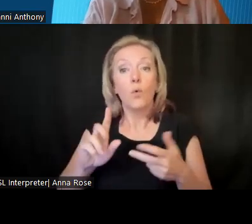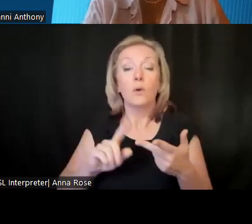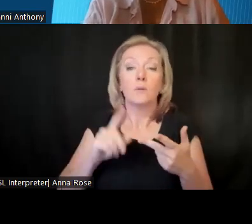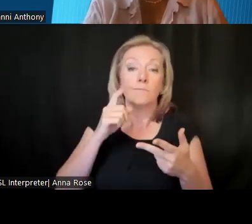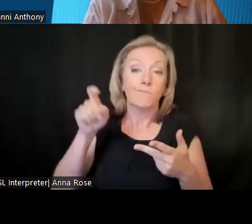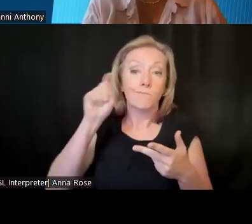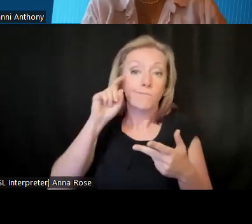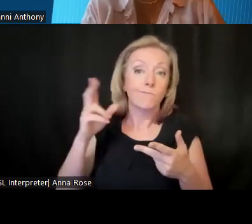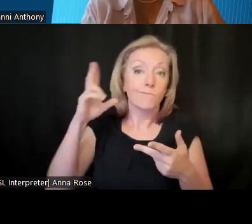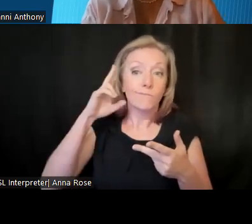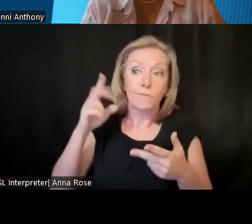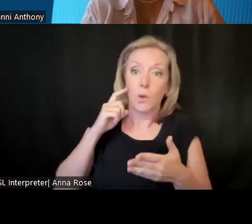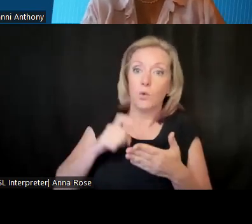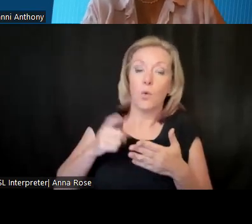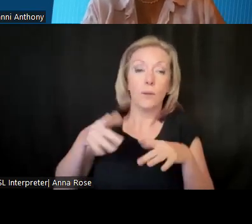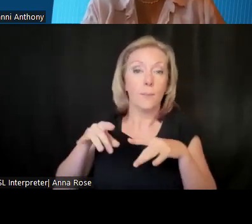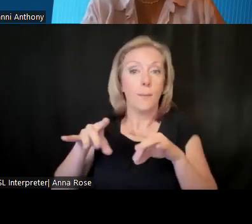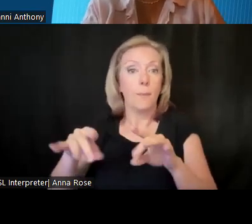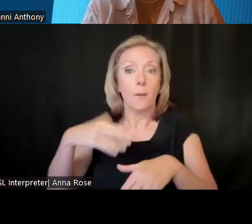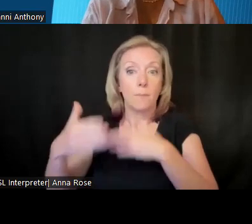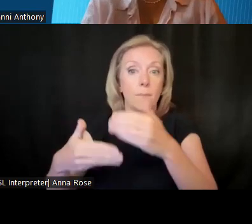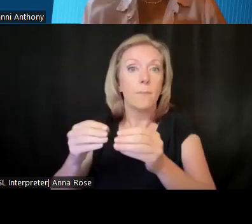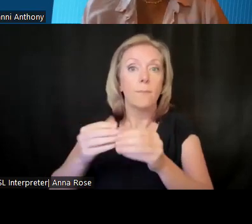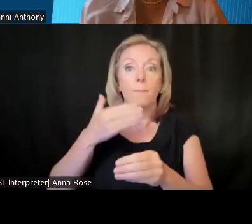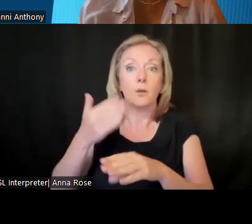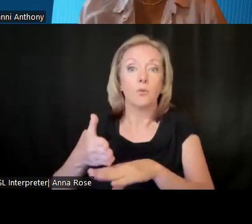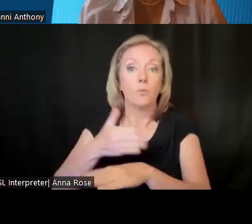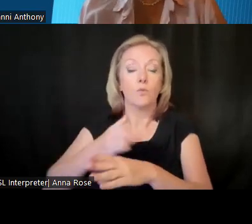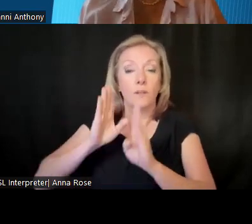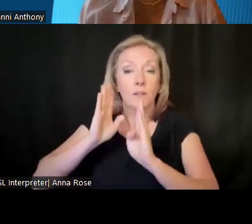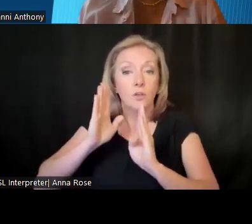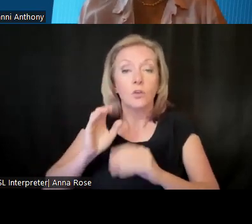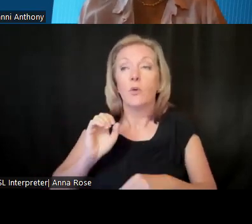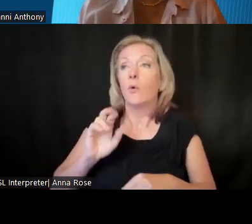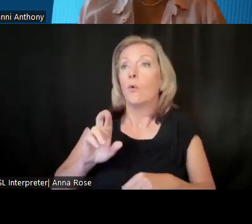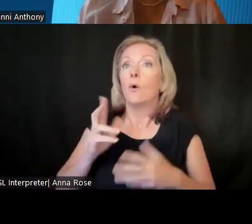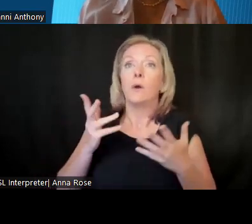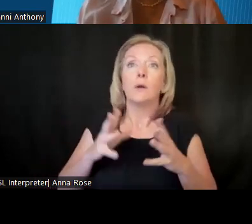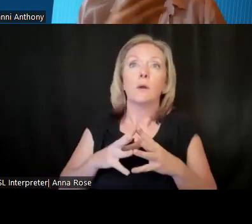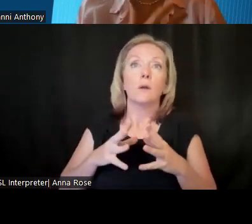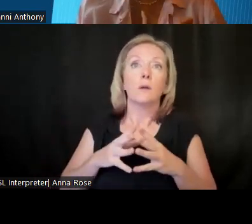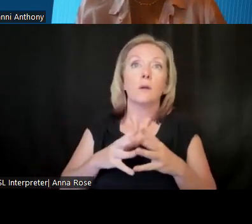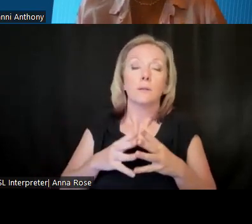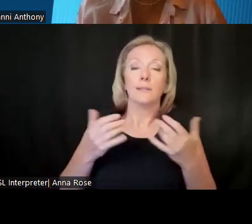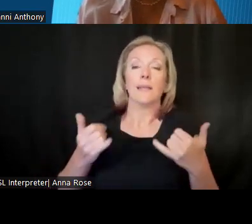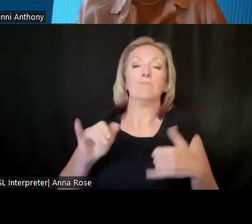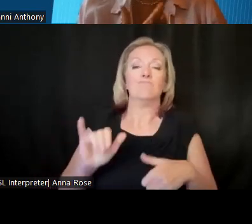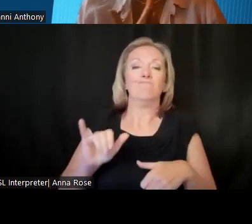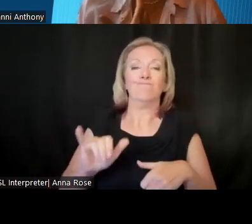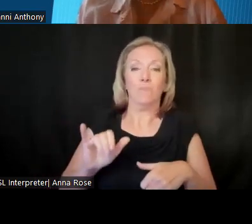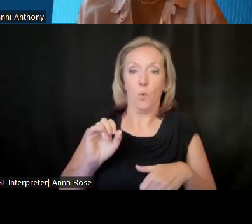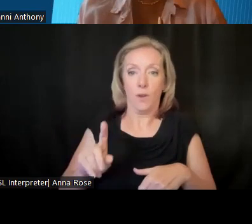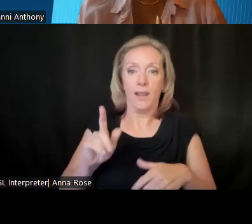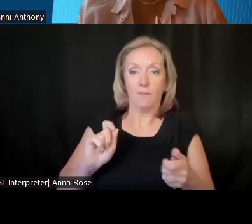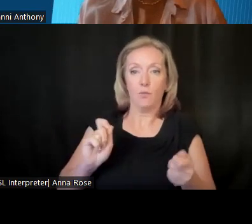amplified and we start seeing, more attention. Or we may have situations where we now know what can't we